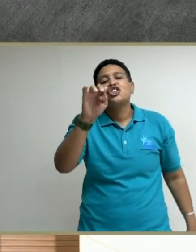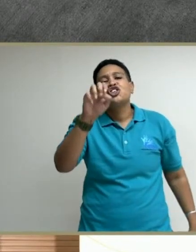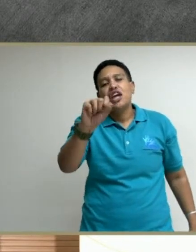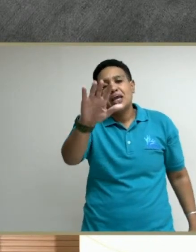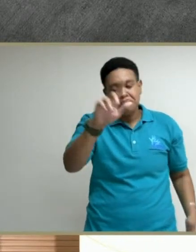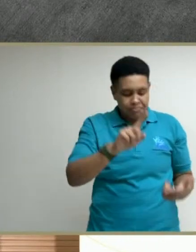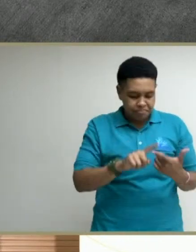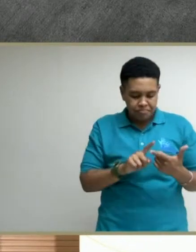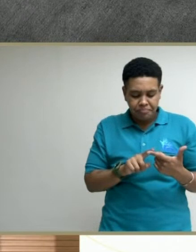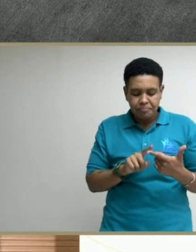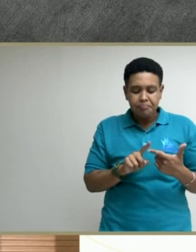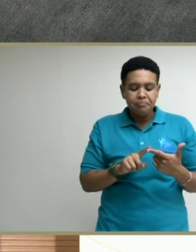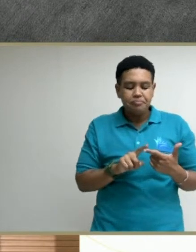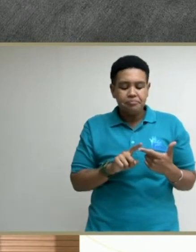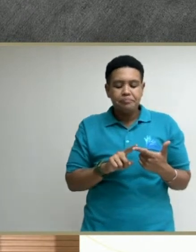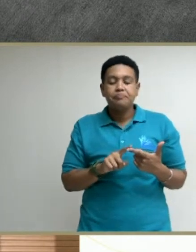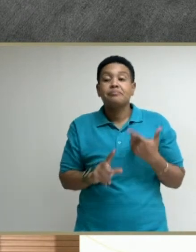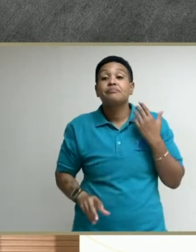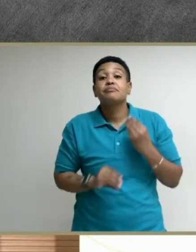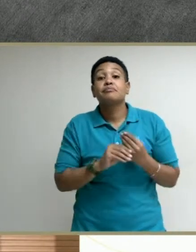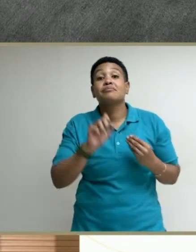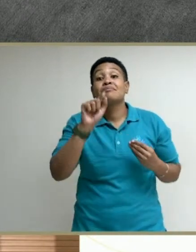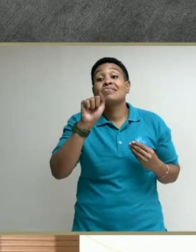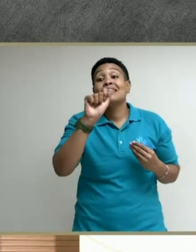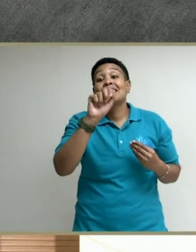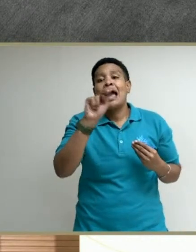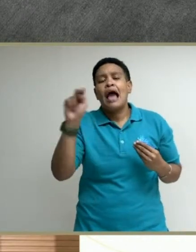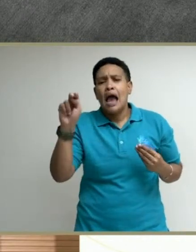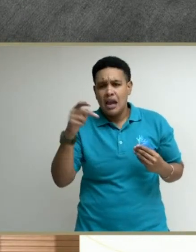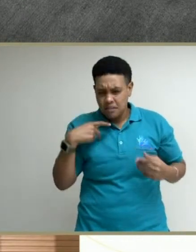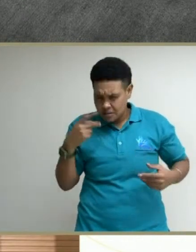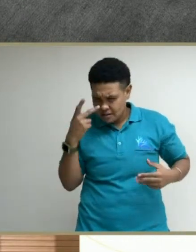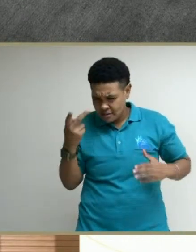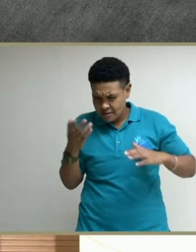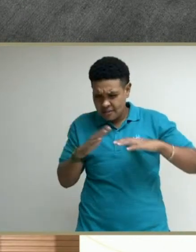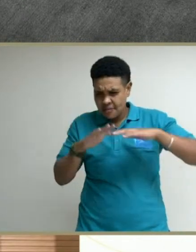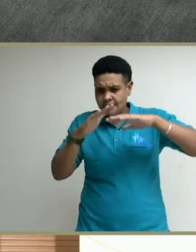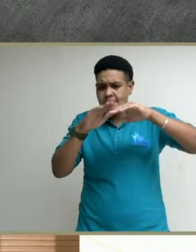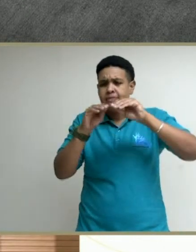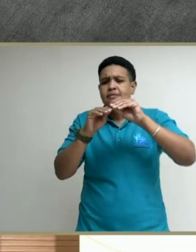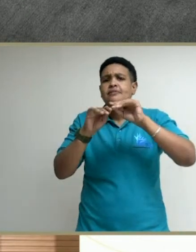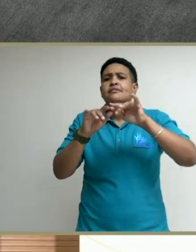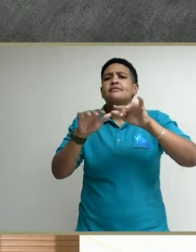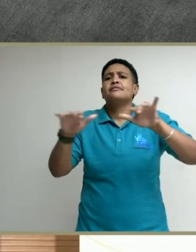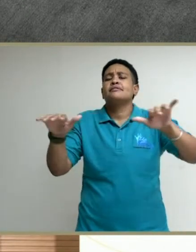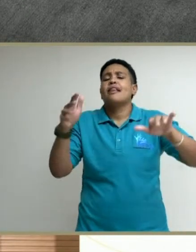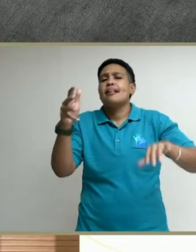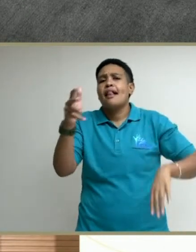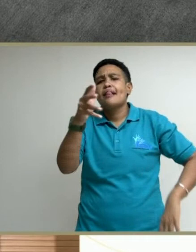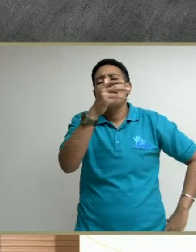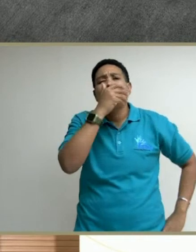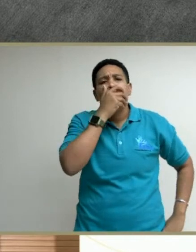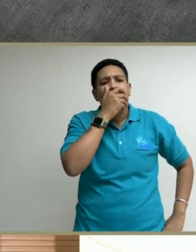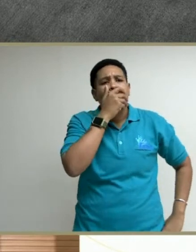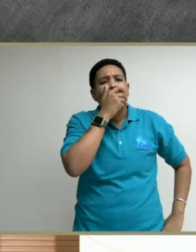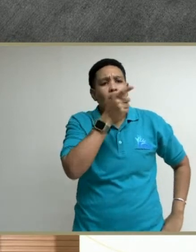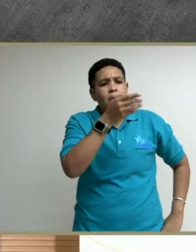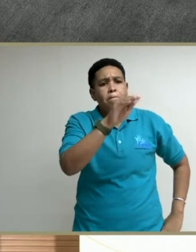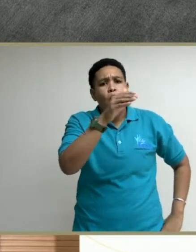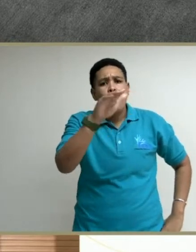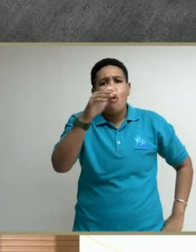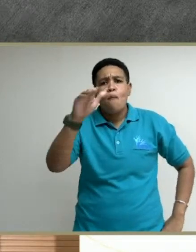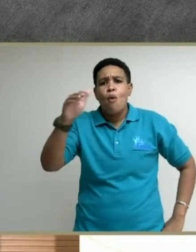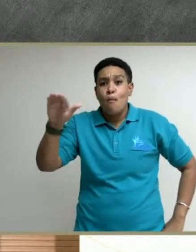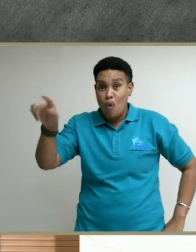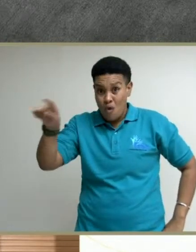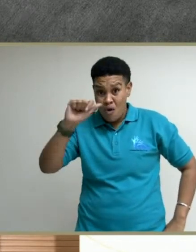James, and also in St. Anne, we are seeing an increase in the number of cases. And the other